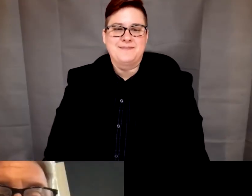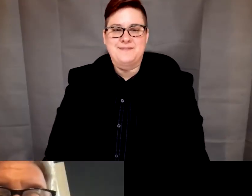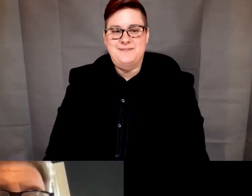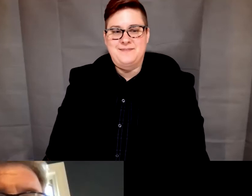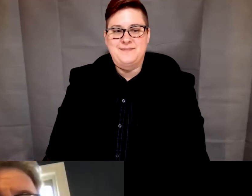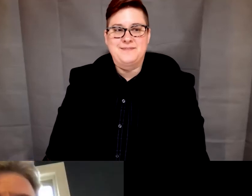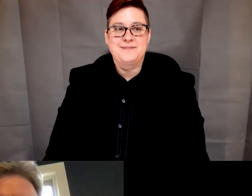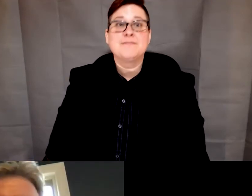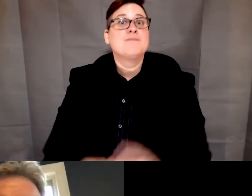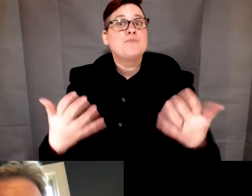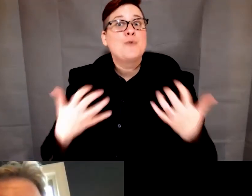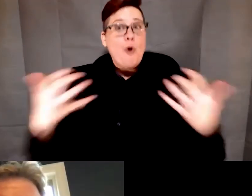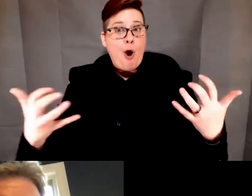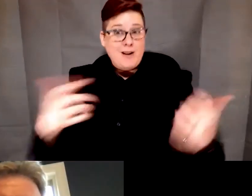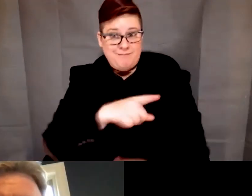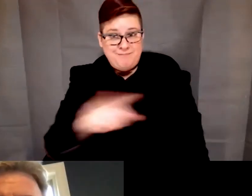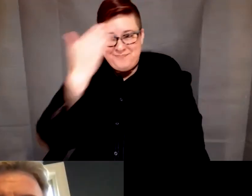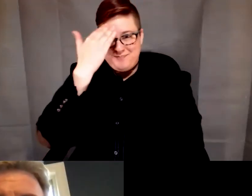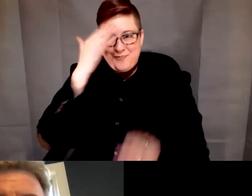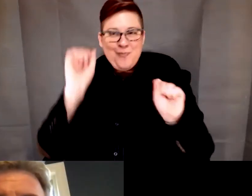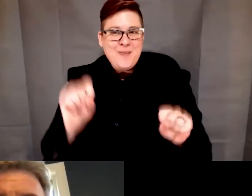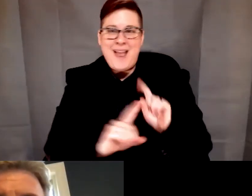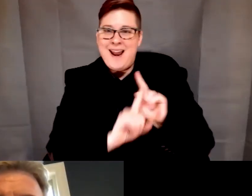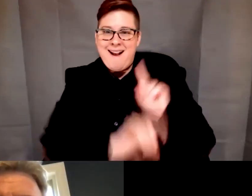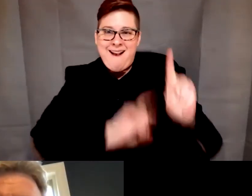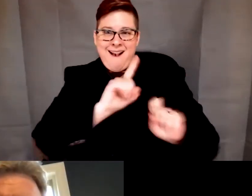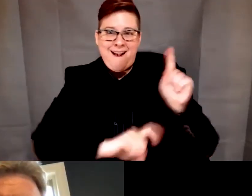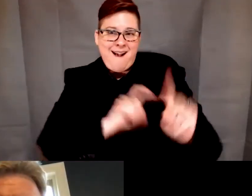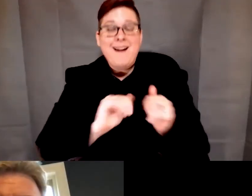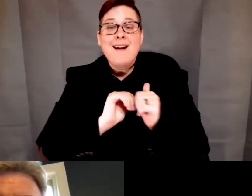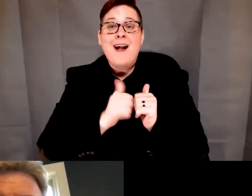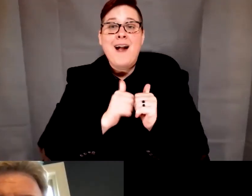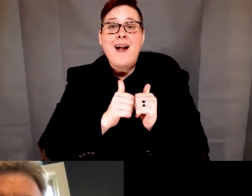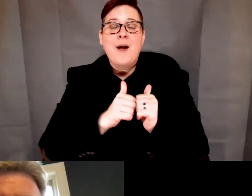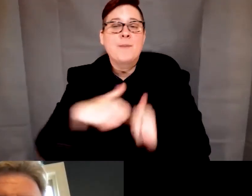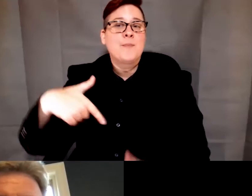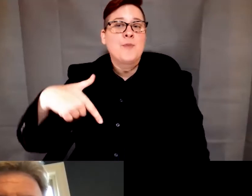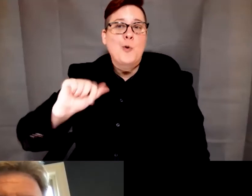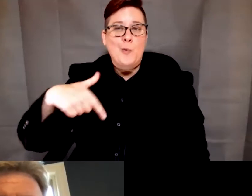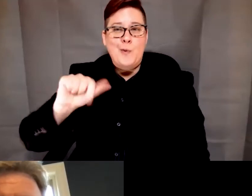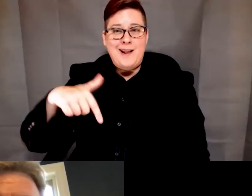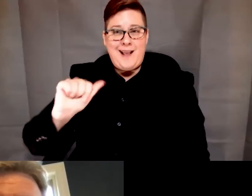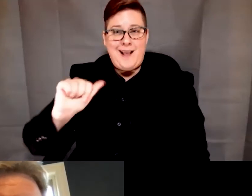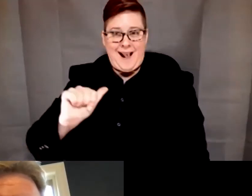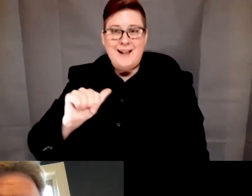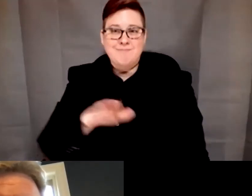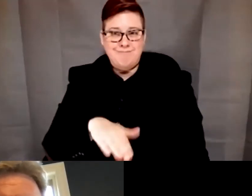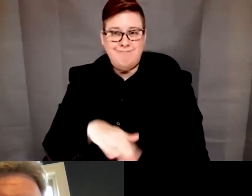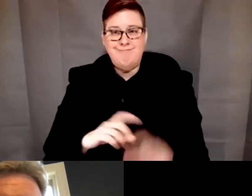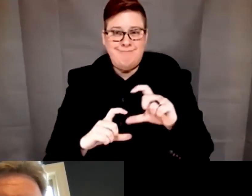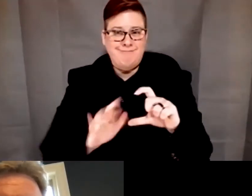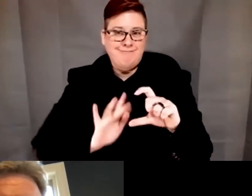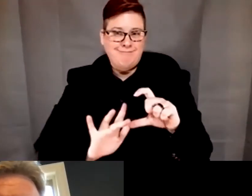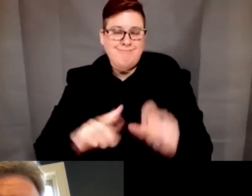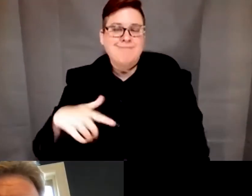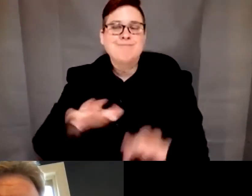So audience members know that they can ask Dr. Binder questions. You put them in the Q&A spot on